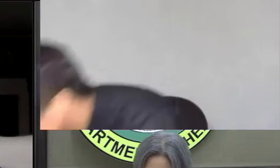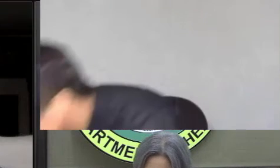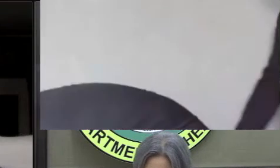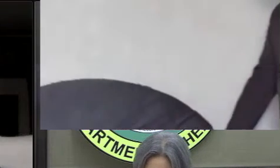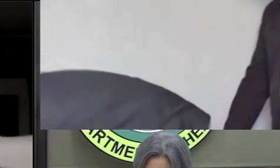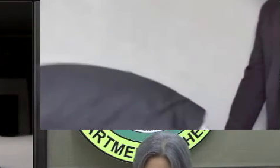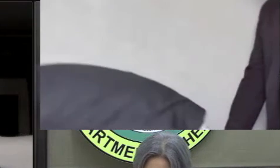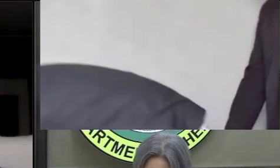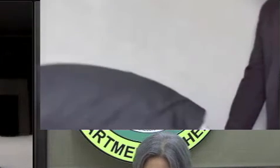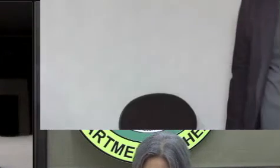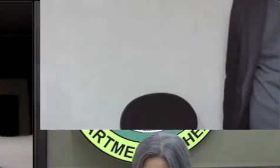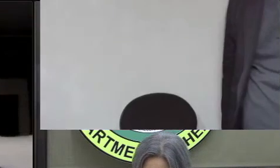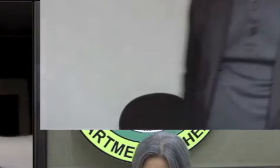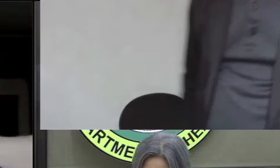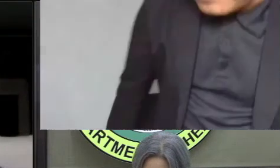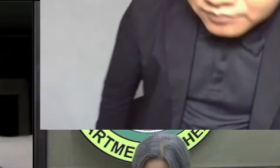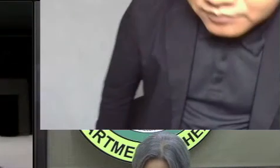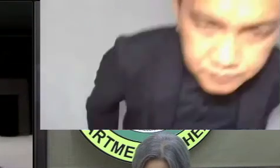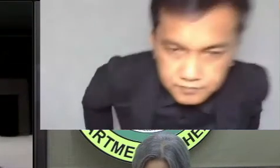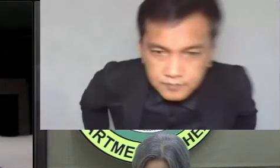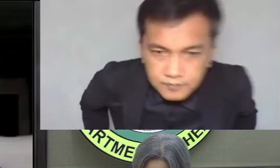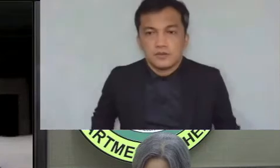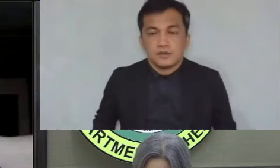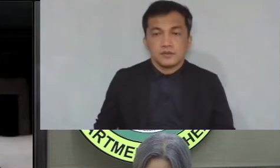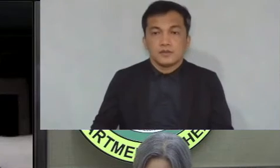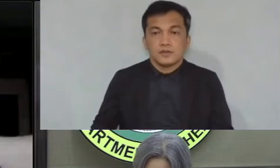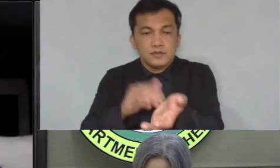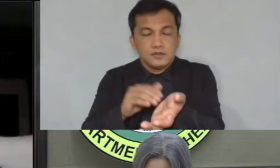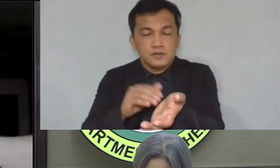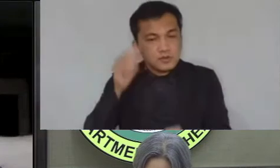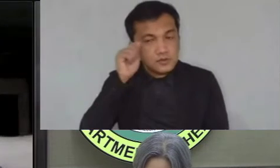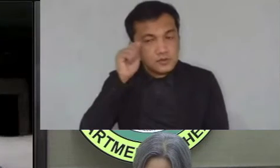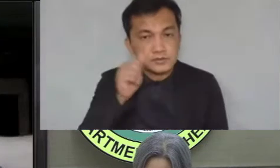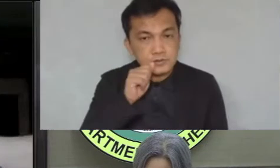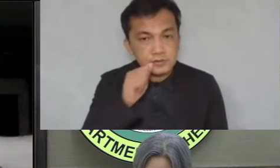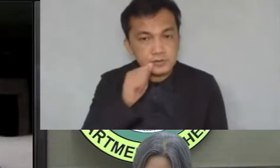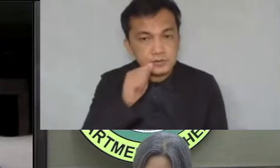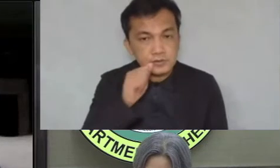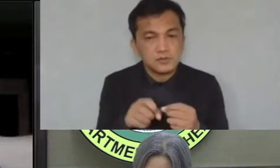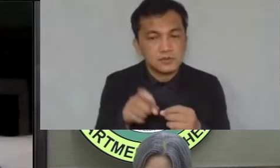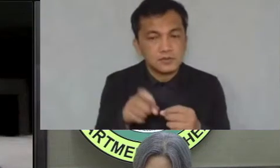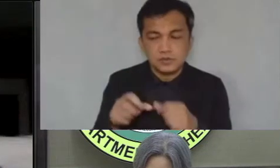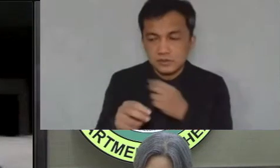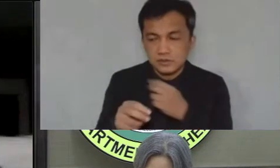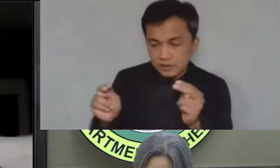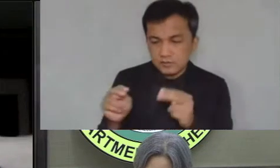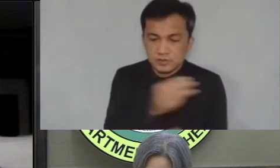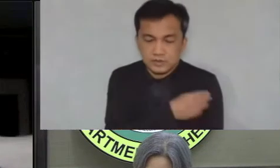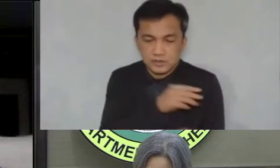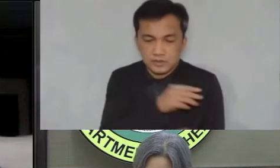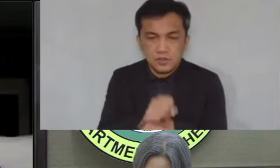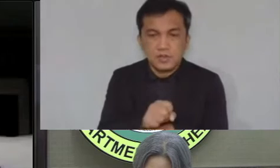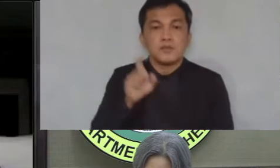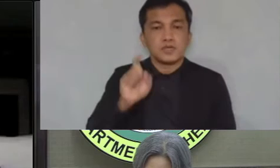Sige. Dr. Atienza, do you have anything to I comment think on that? the non-health workers